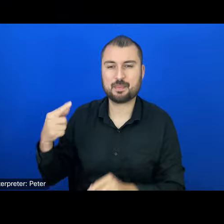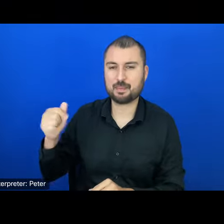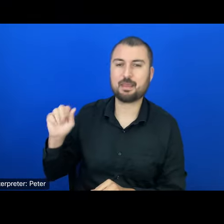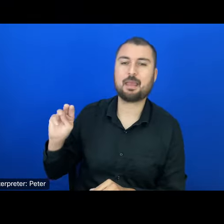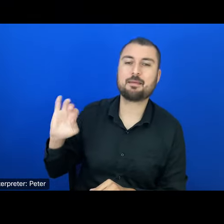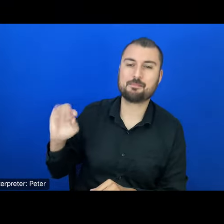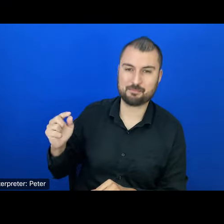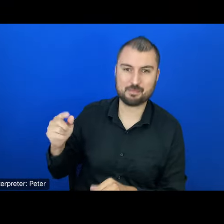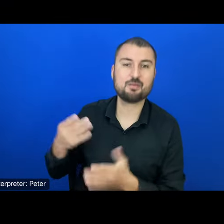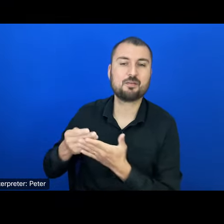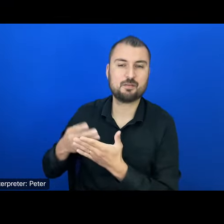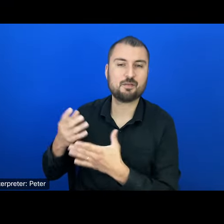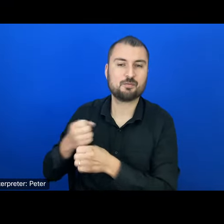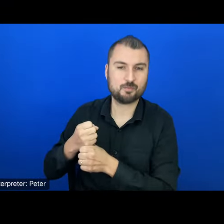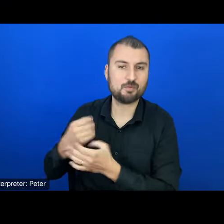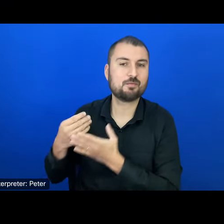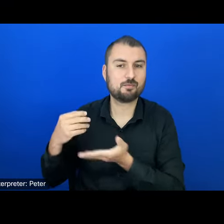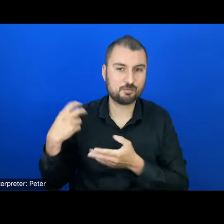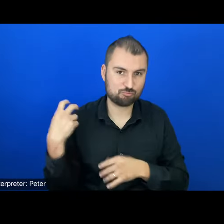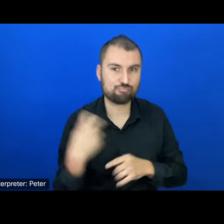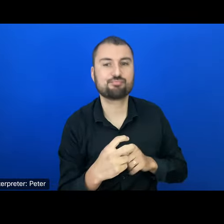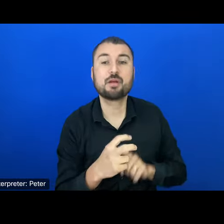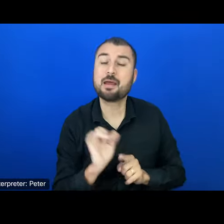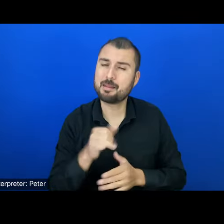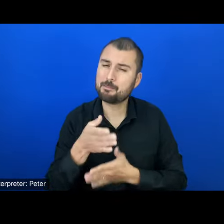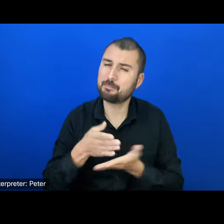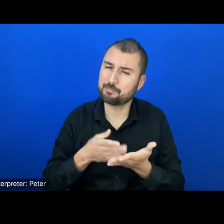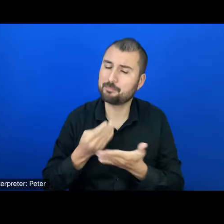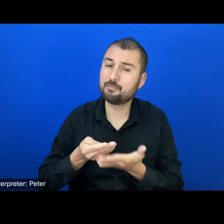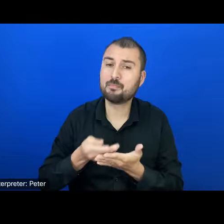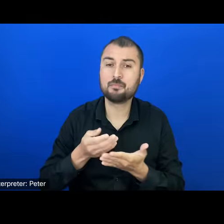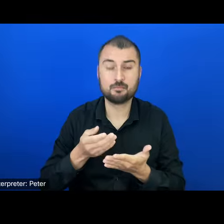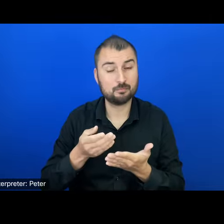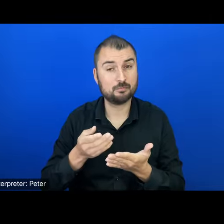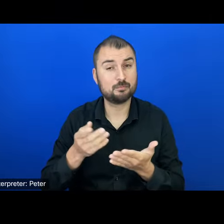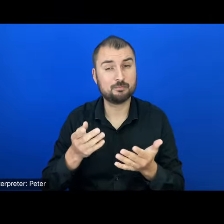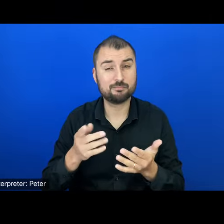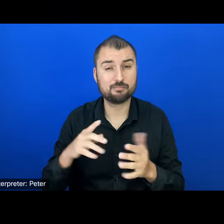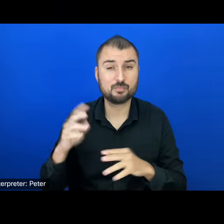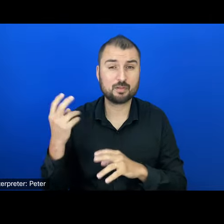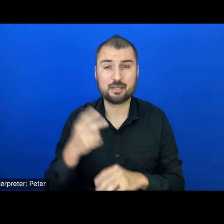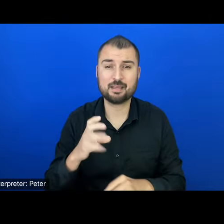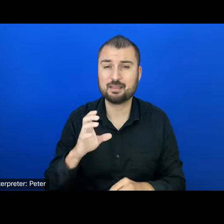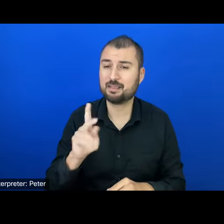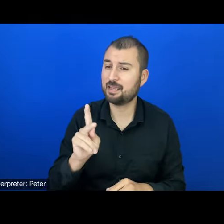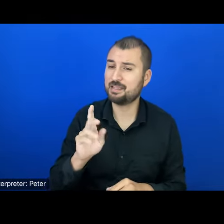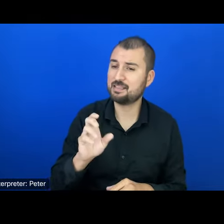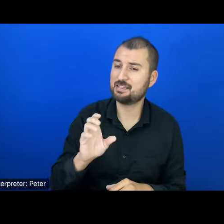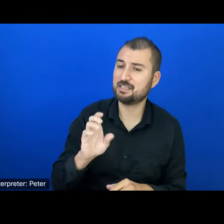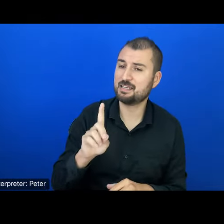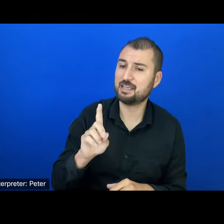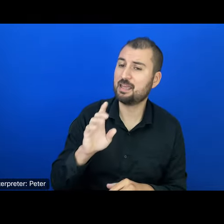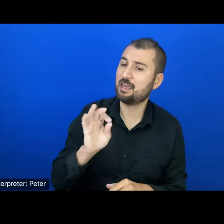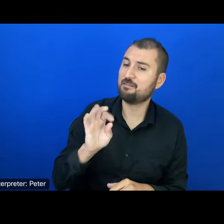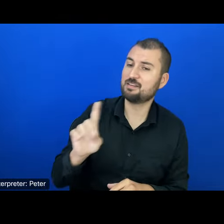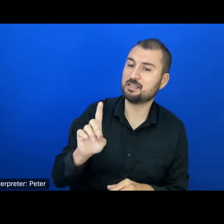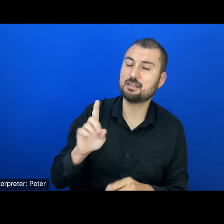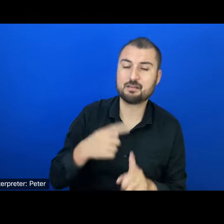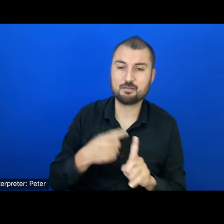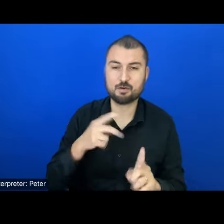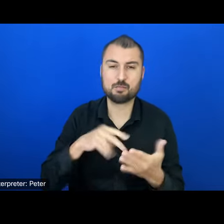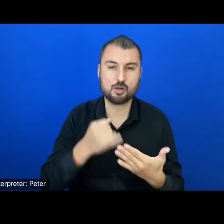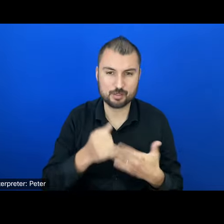Revenues Fund transfer. Okay. A portion of that money also that would come to KDOC for projects then goes over to the Department of Administration to